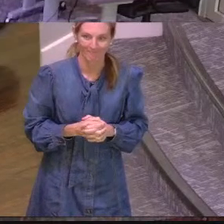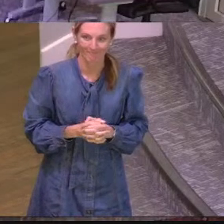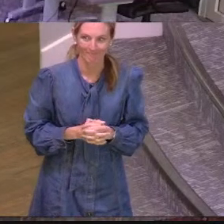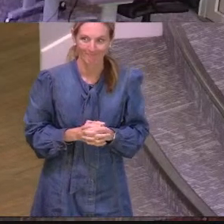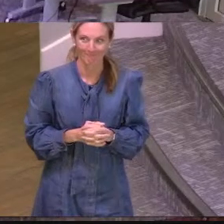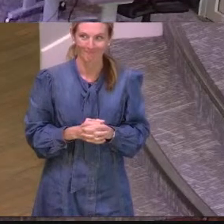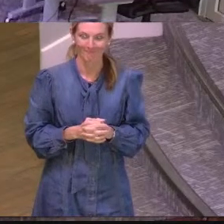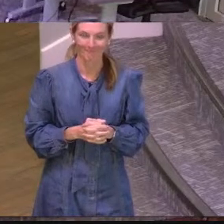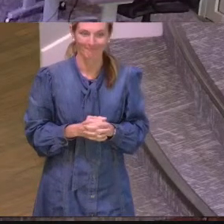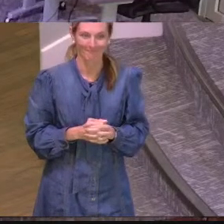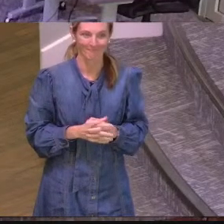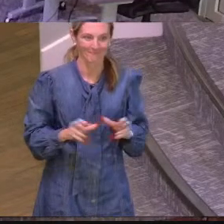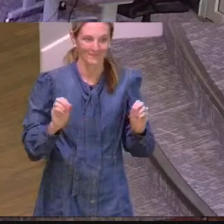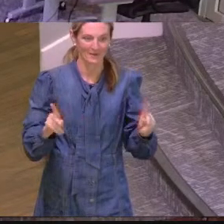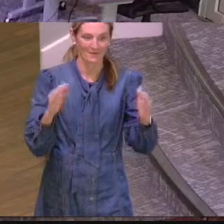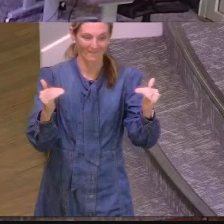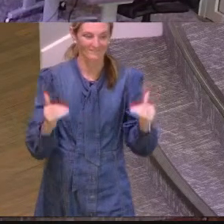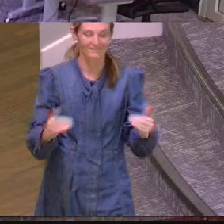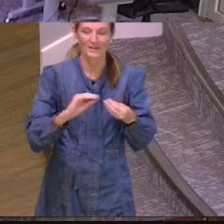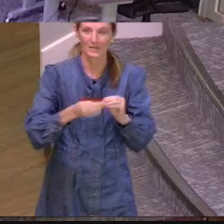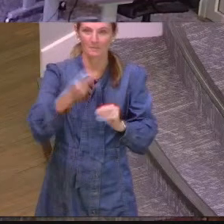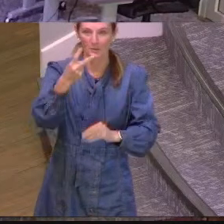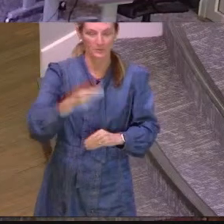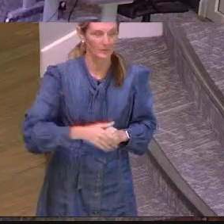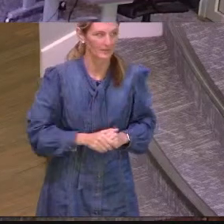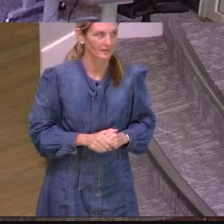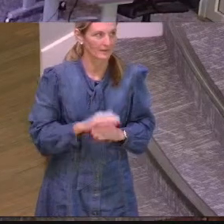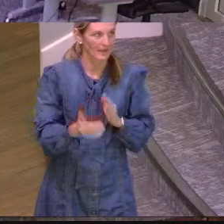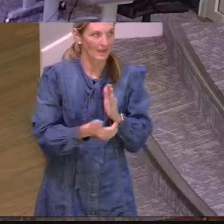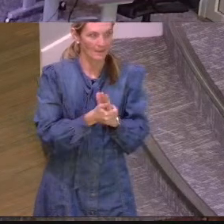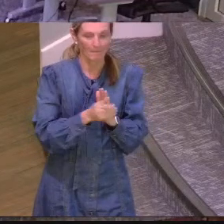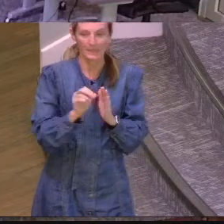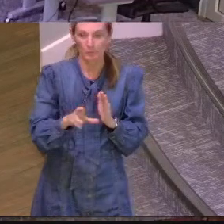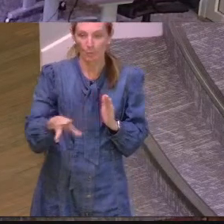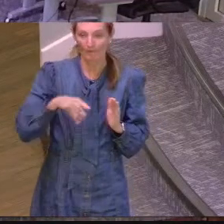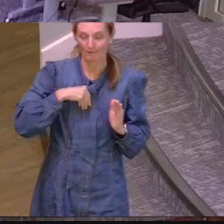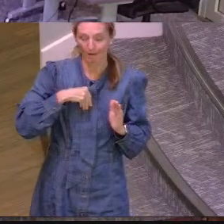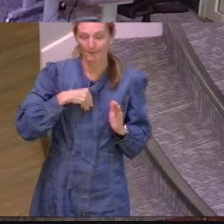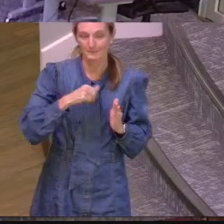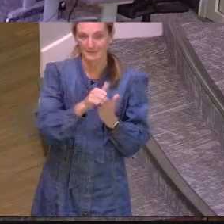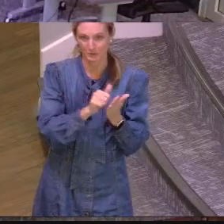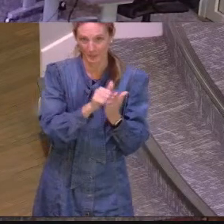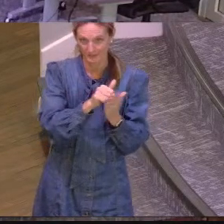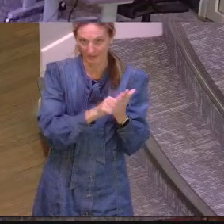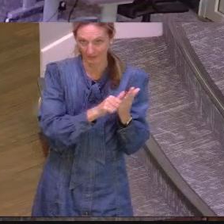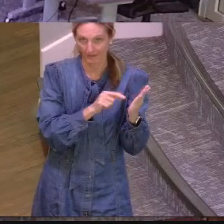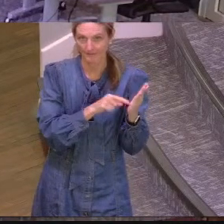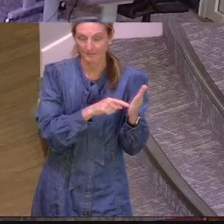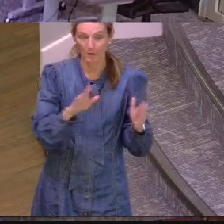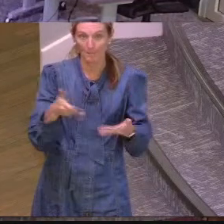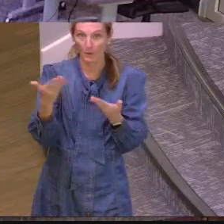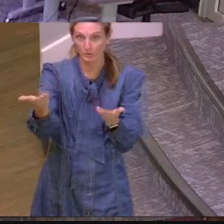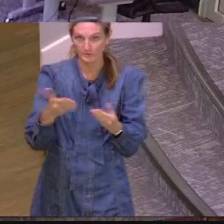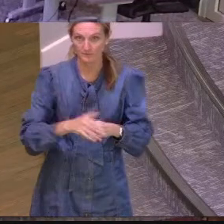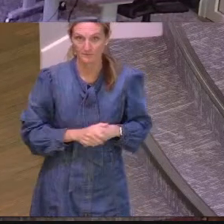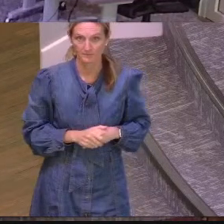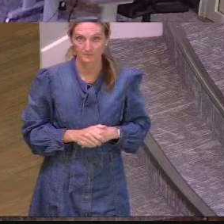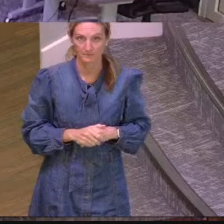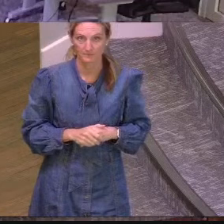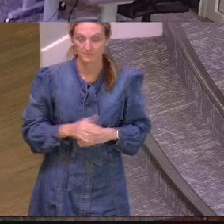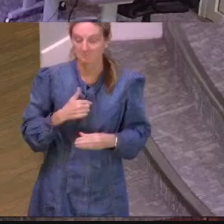All right, let's move on down to item number 2, to amend and/or adopt the agenda. Can I get a motion?